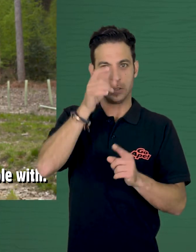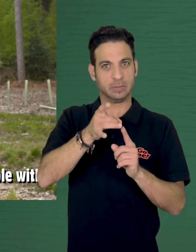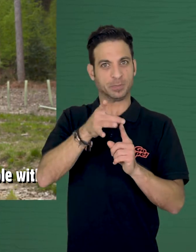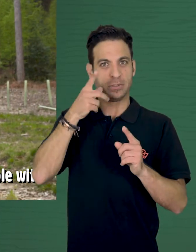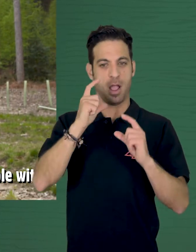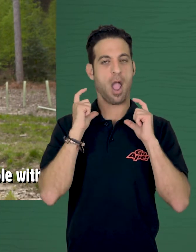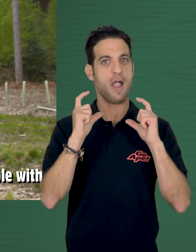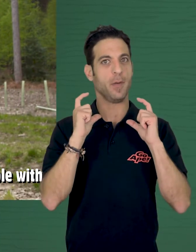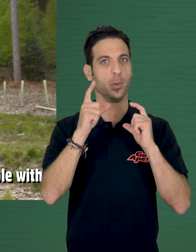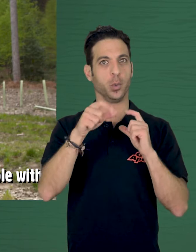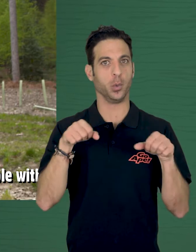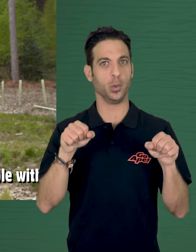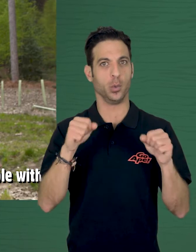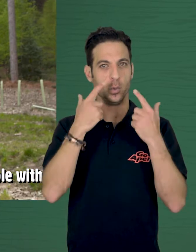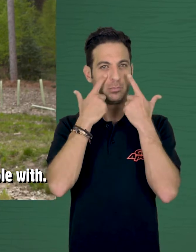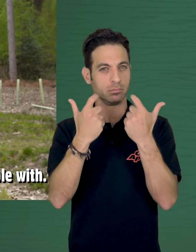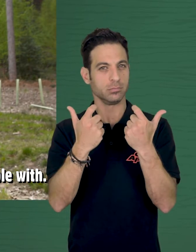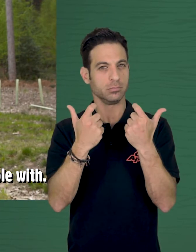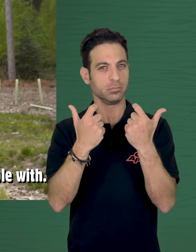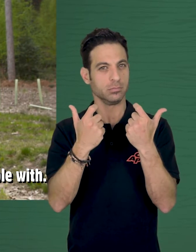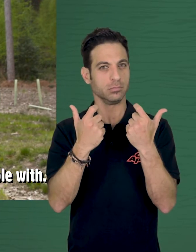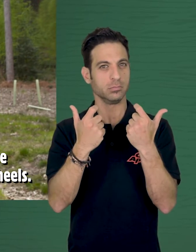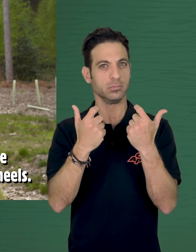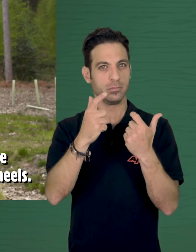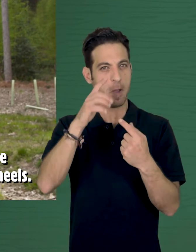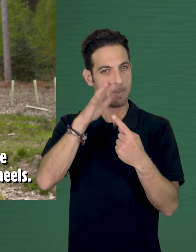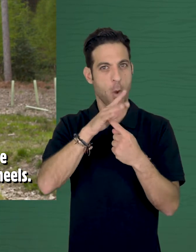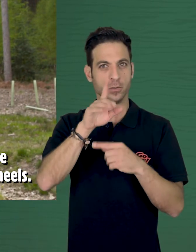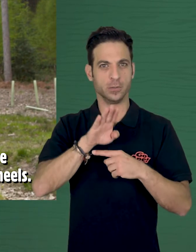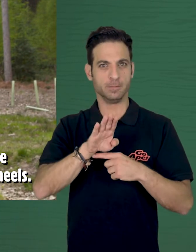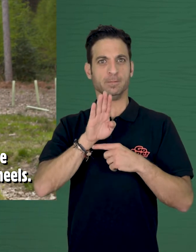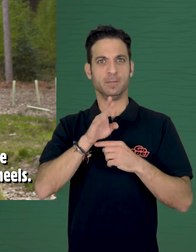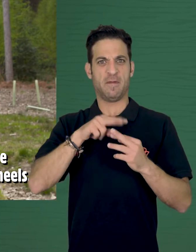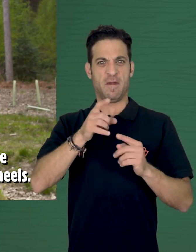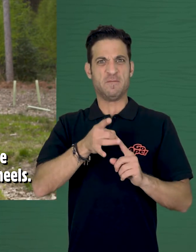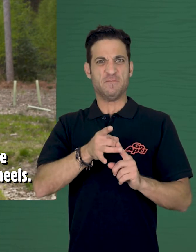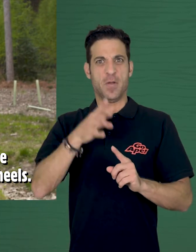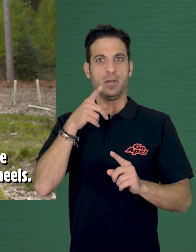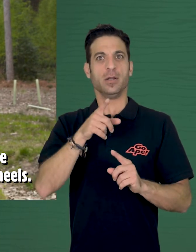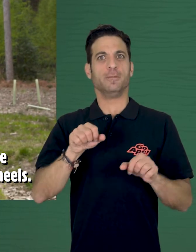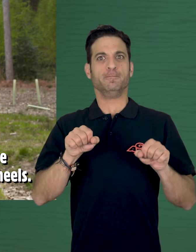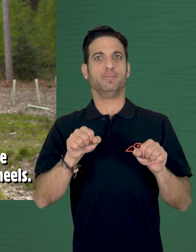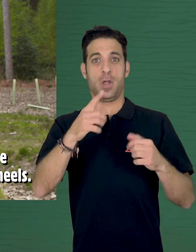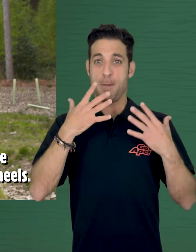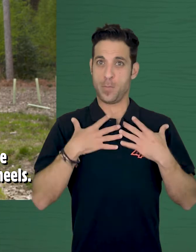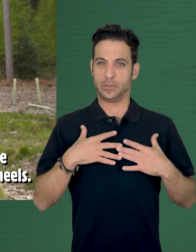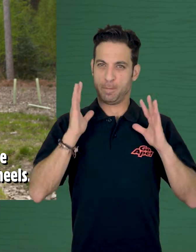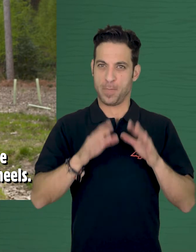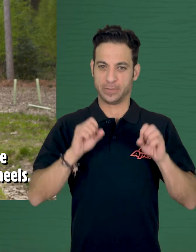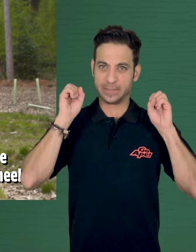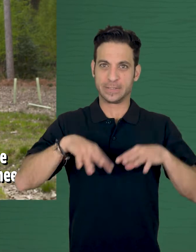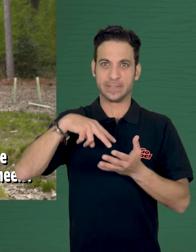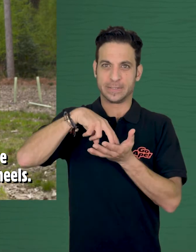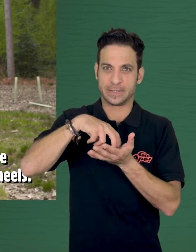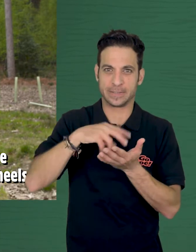it's important that you do go at a speed that you're comfortable with. So it's important to lean back if you feel that you're going too fast